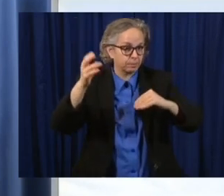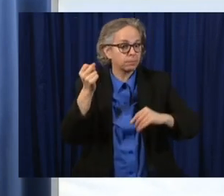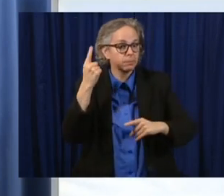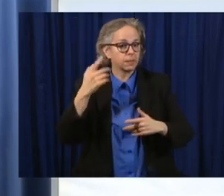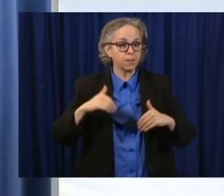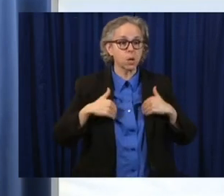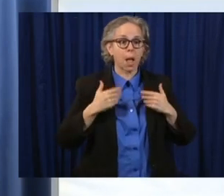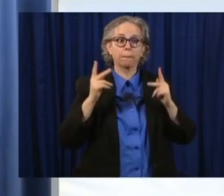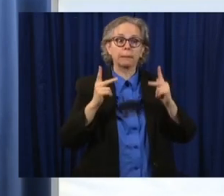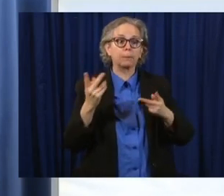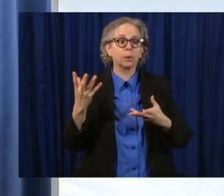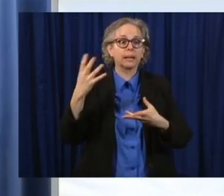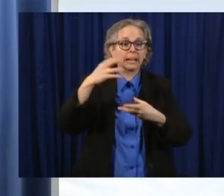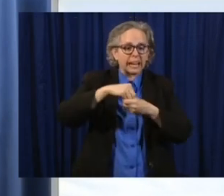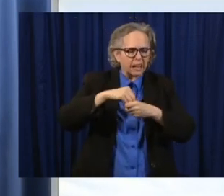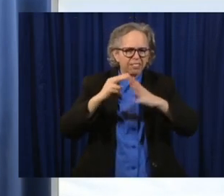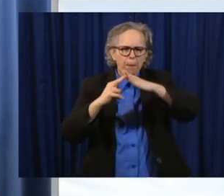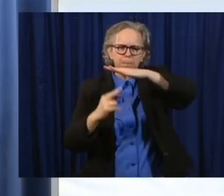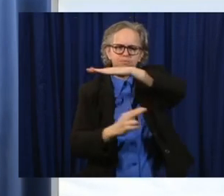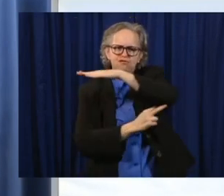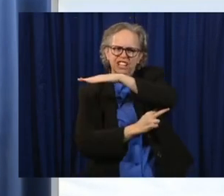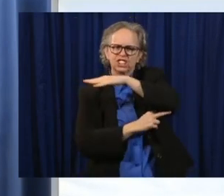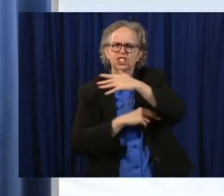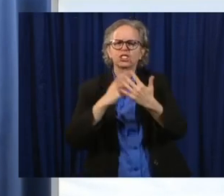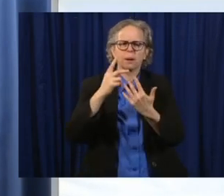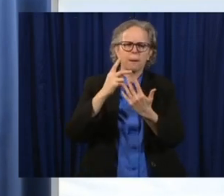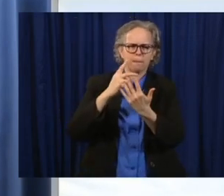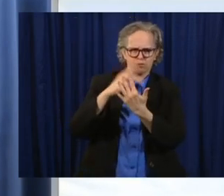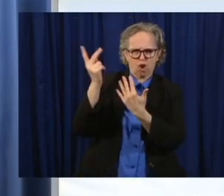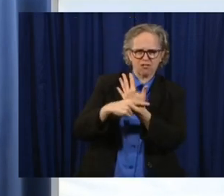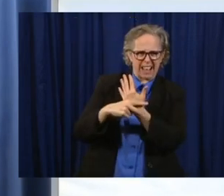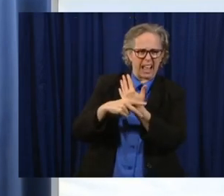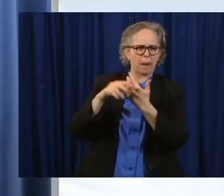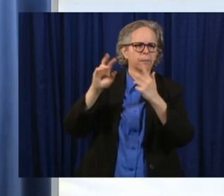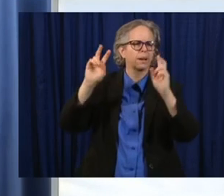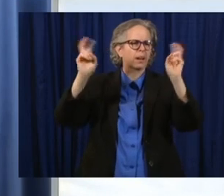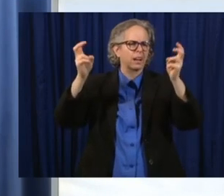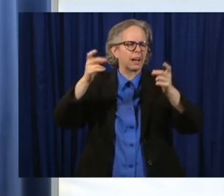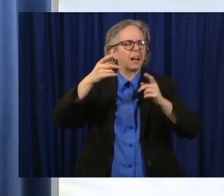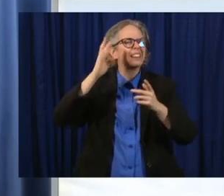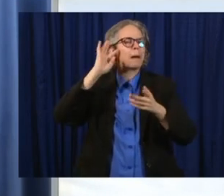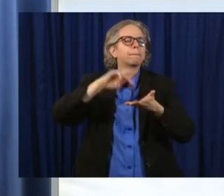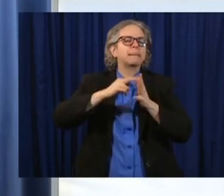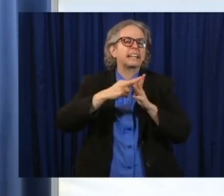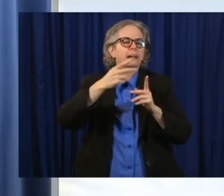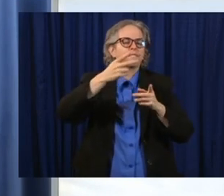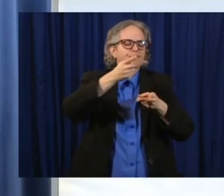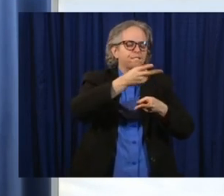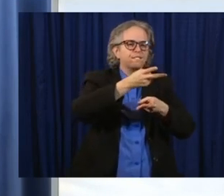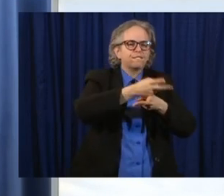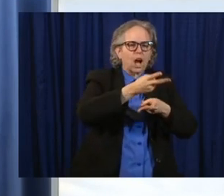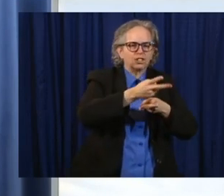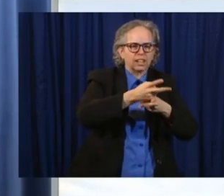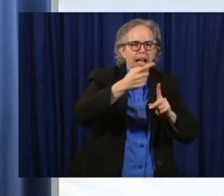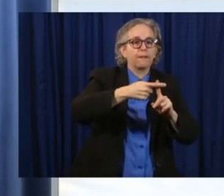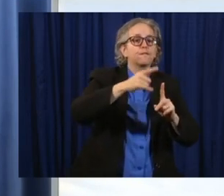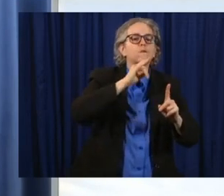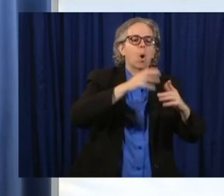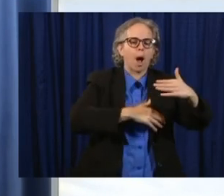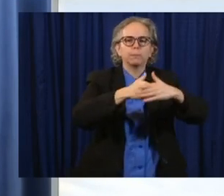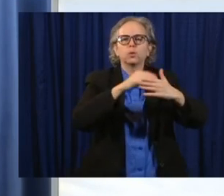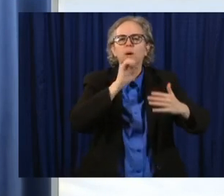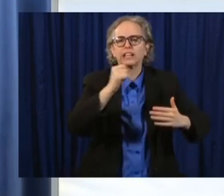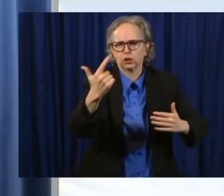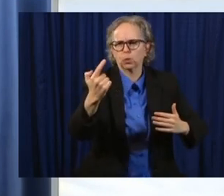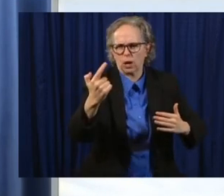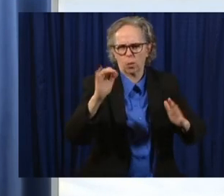is our foster care to age 21 program. Our young people turning 21 over the next few months can stay in Bridges, which will help